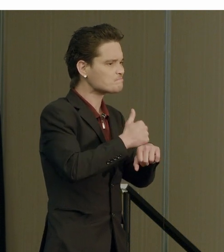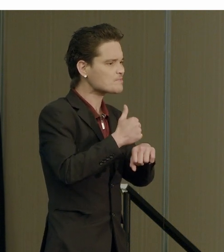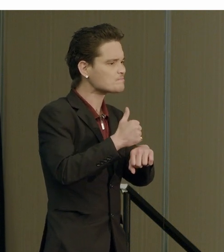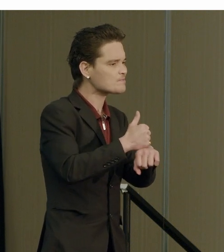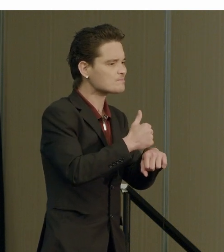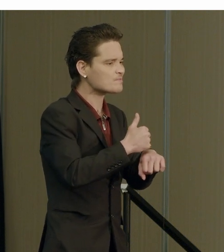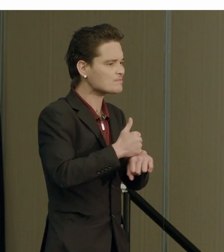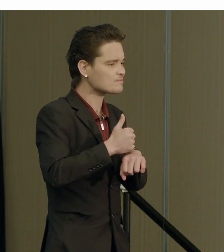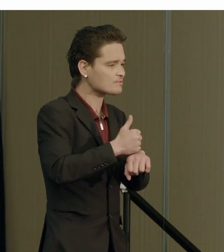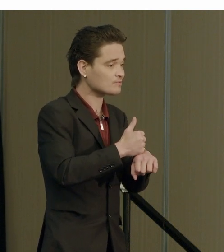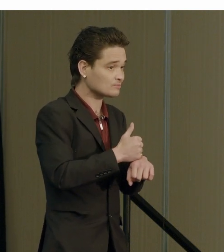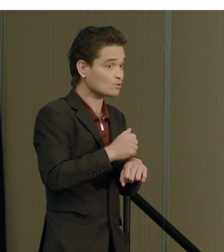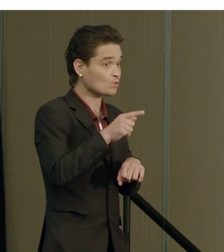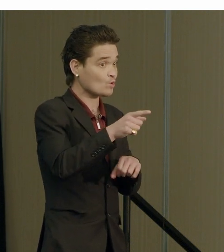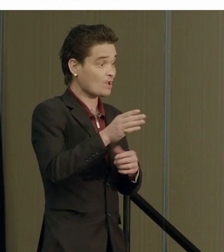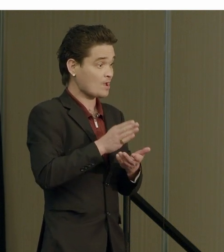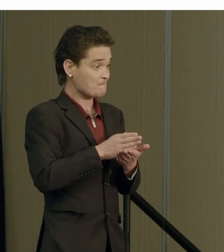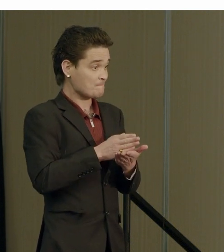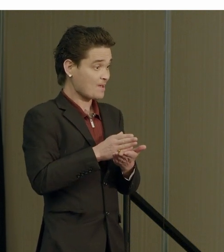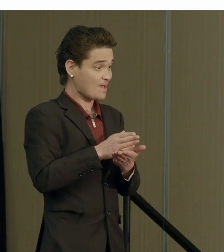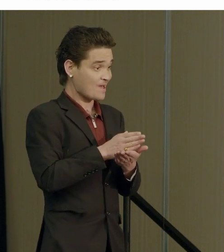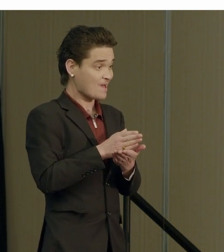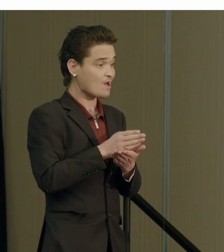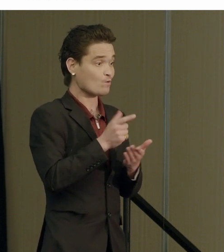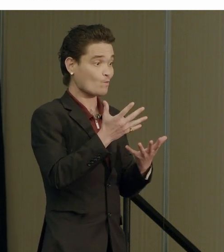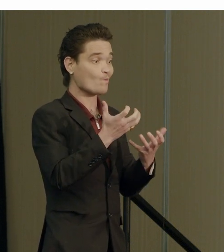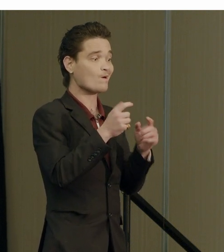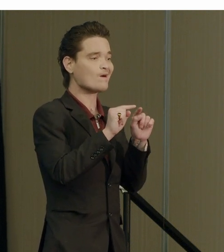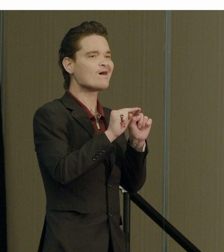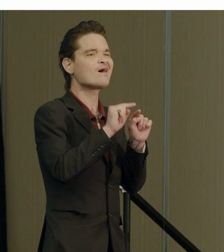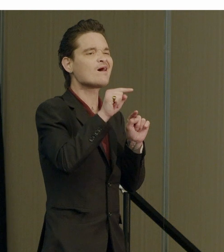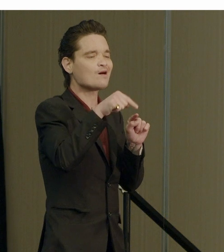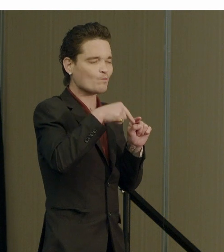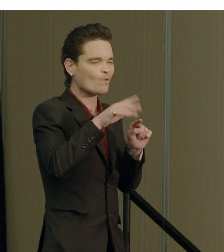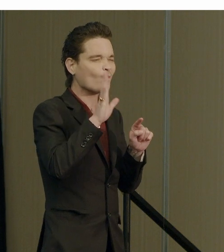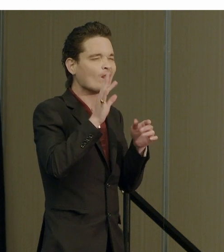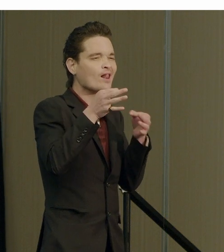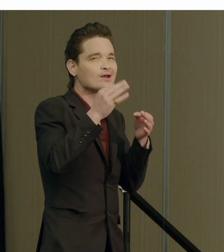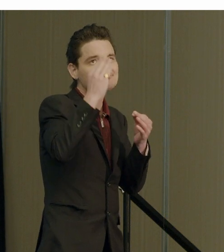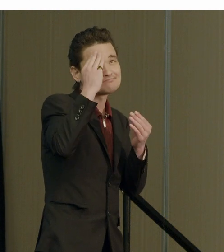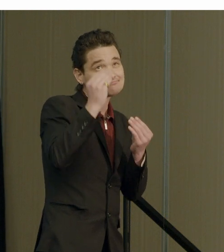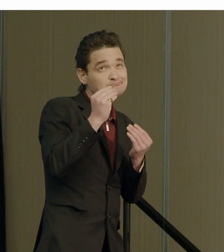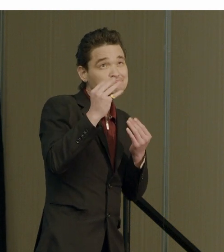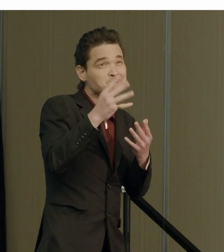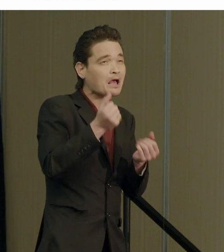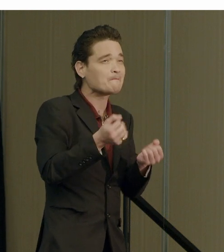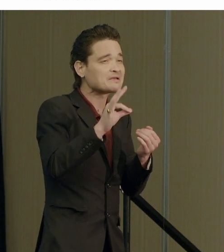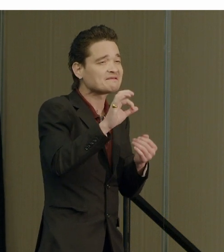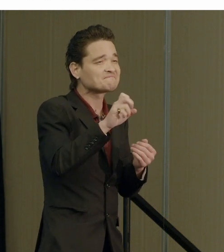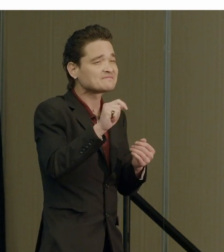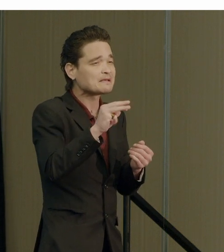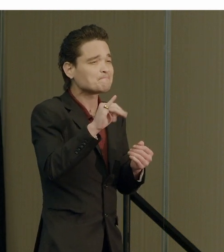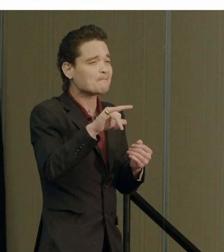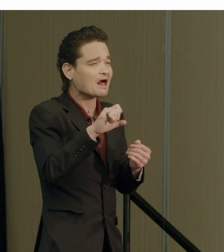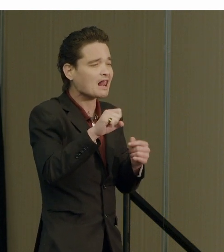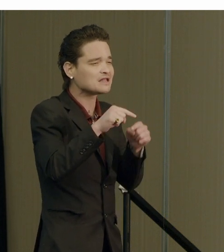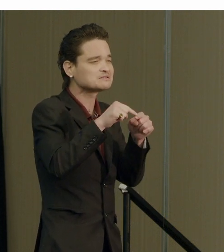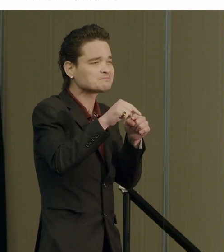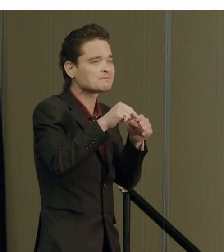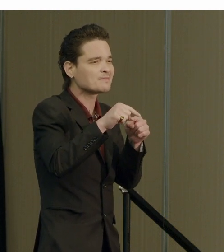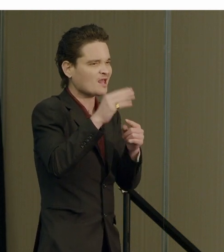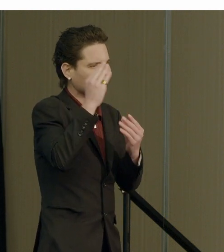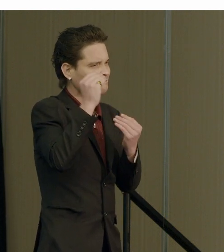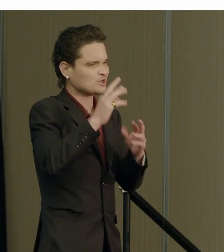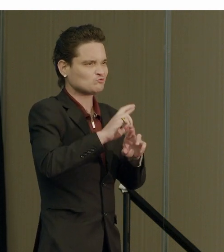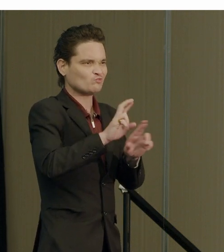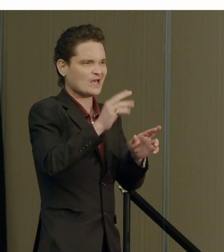quickly orient yourself and decide where to go. Within these instructions, we have an example here, someone on the street with a verbalization,